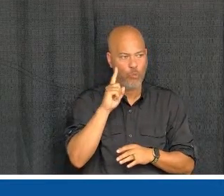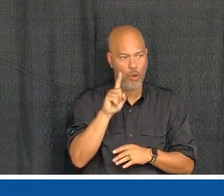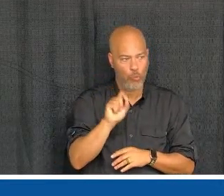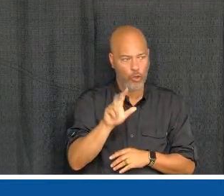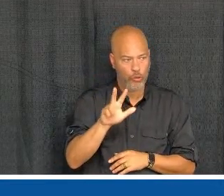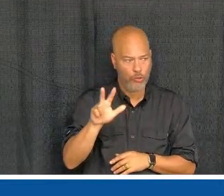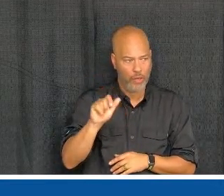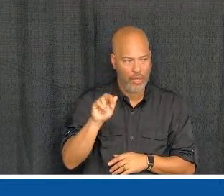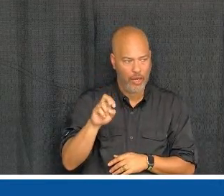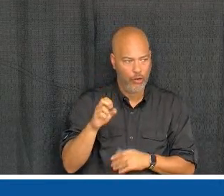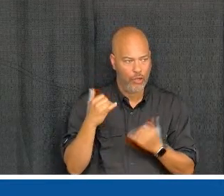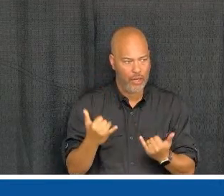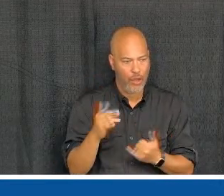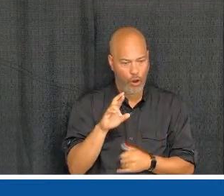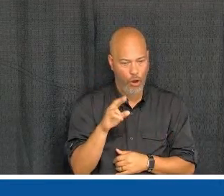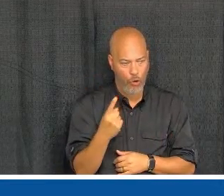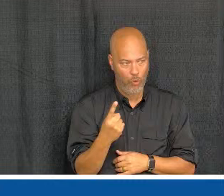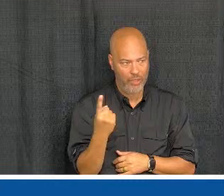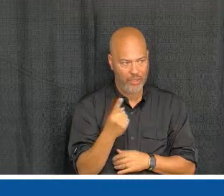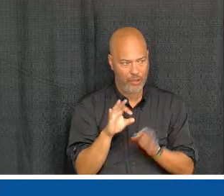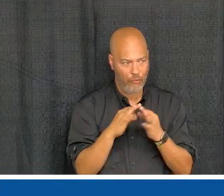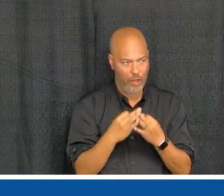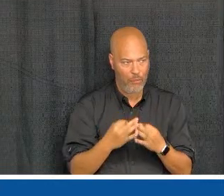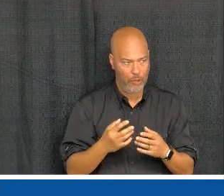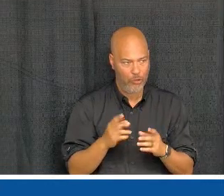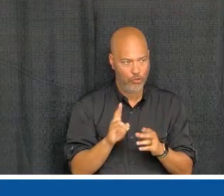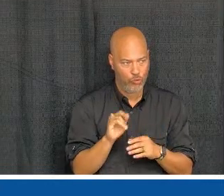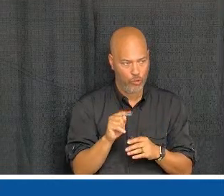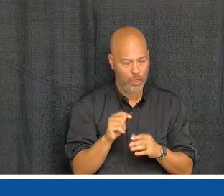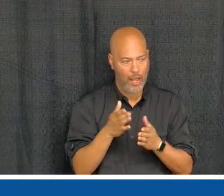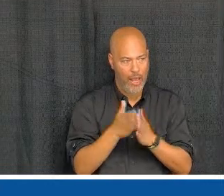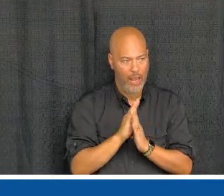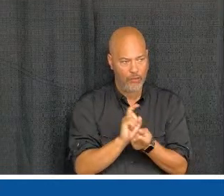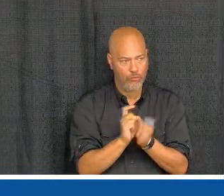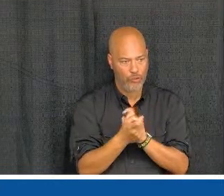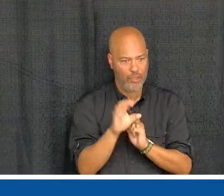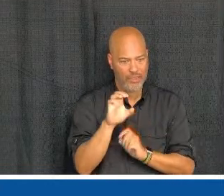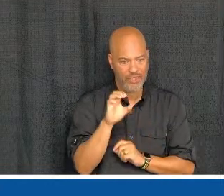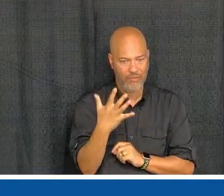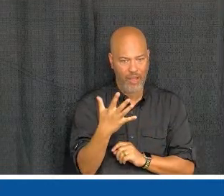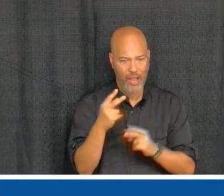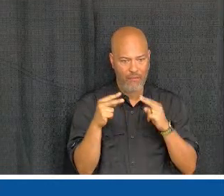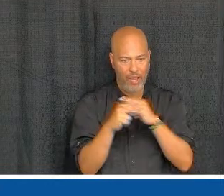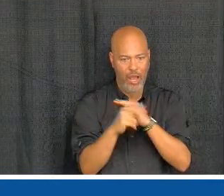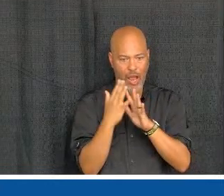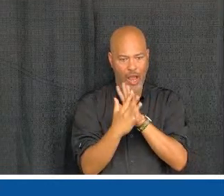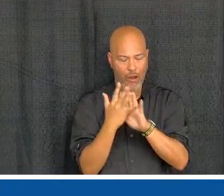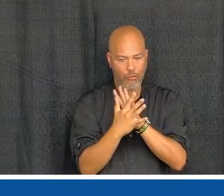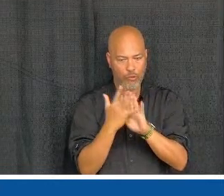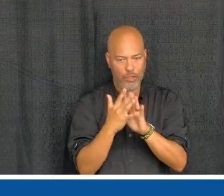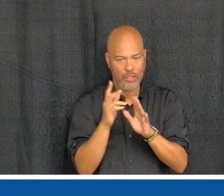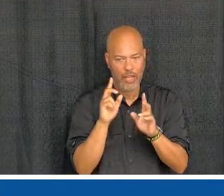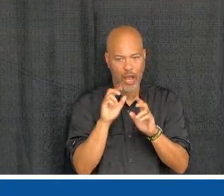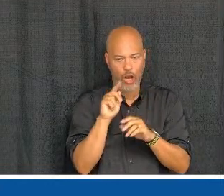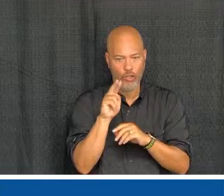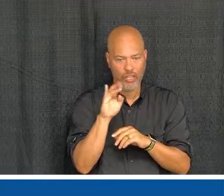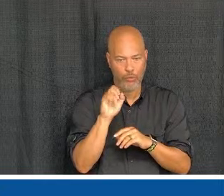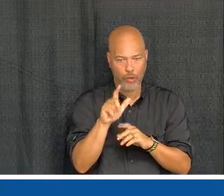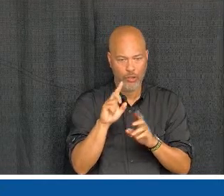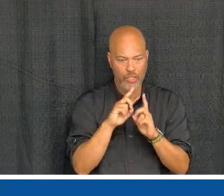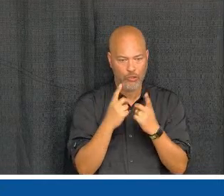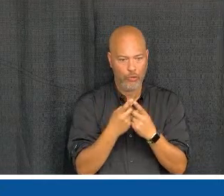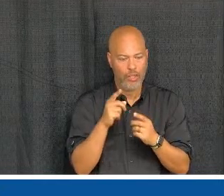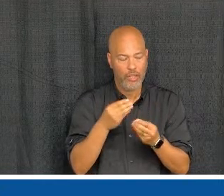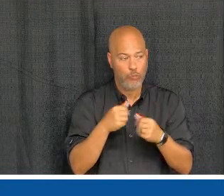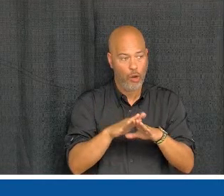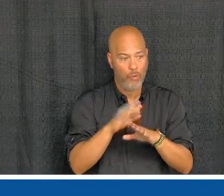acres, currently zoned R1 single-family residential and requesting to go to C5 Highway and Commercial Arterial District. This property